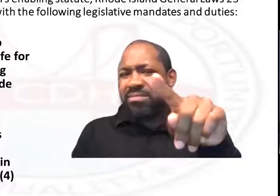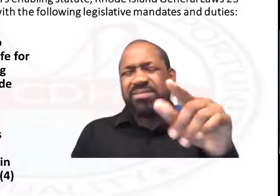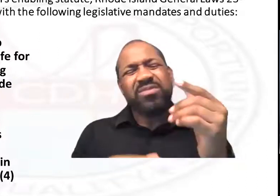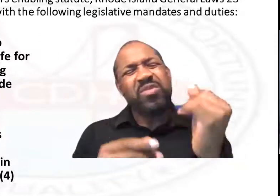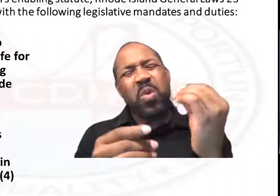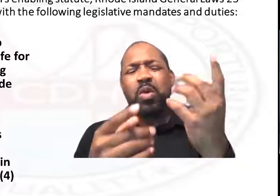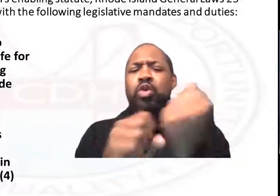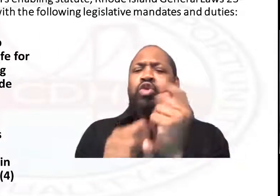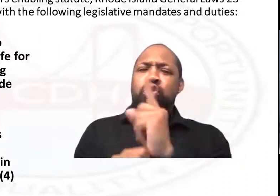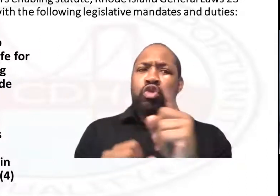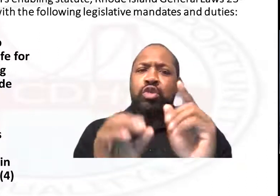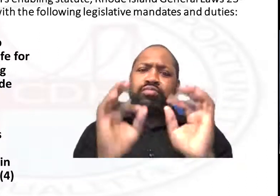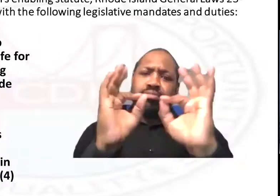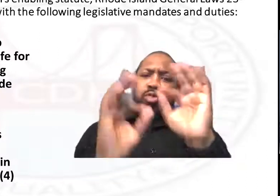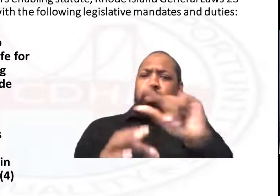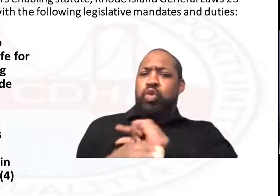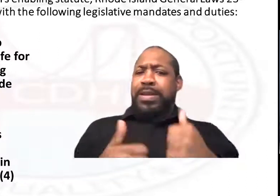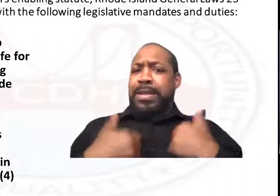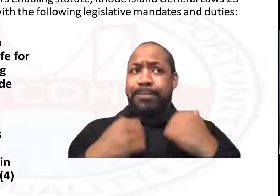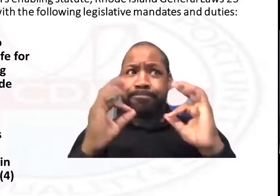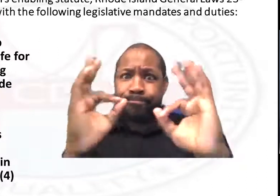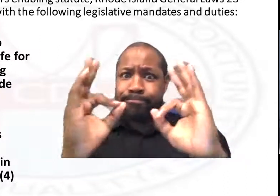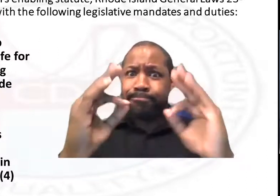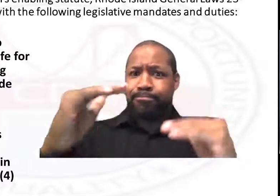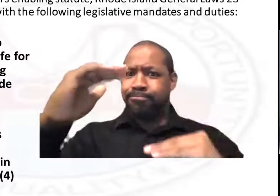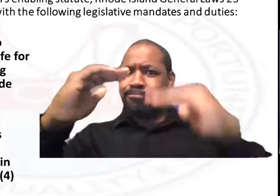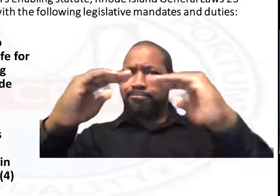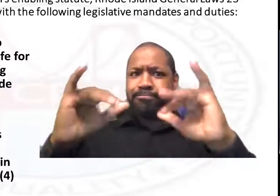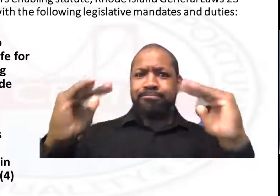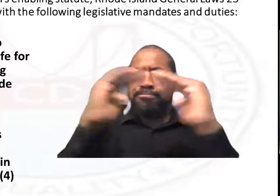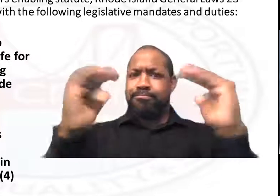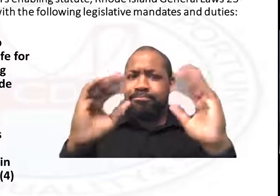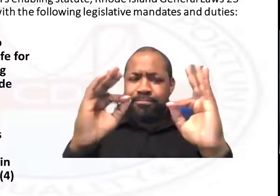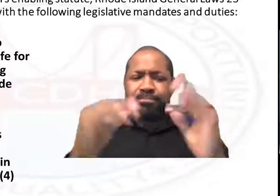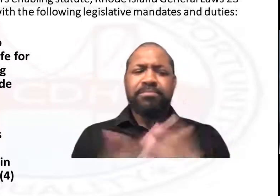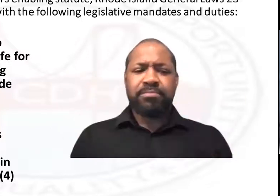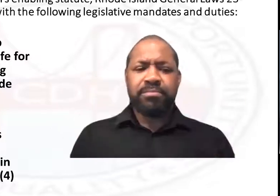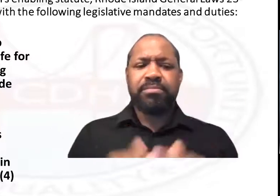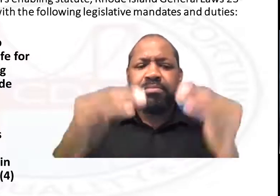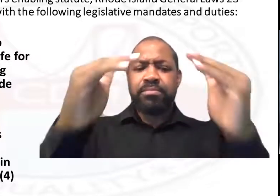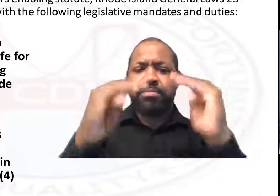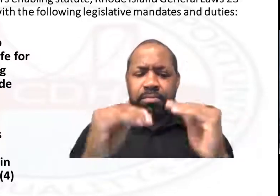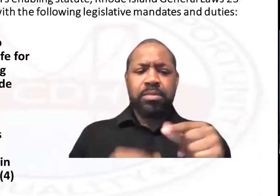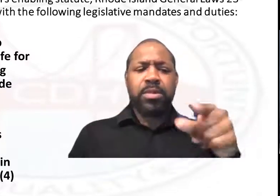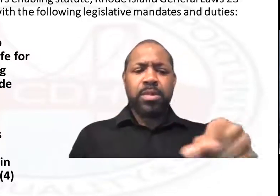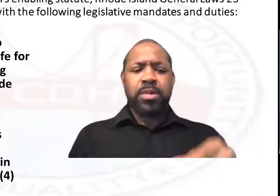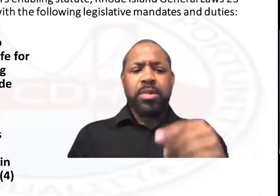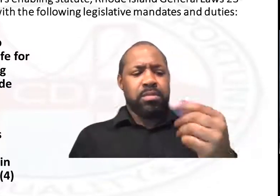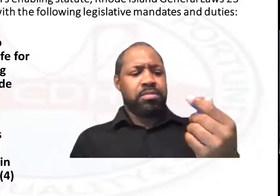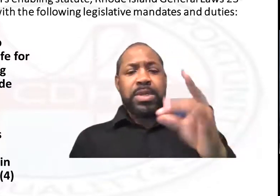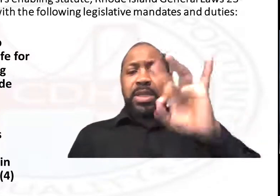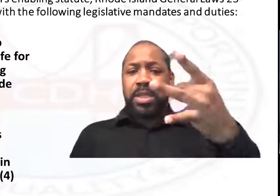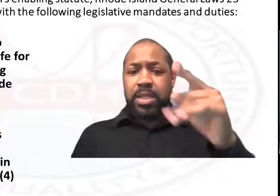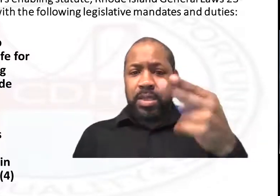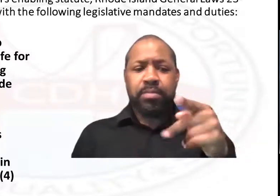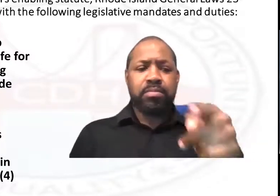they can't access the vaccine information. We want to be there advocating and making sure the quality of life is on par with anyone else in the